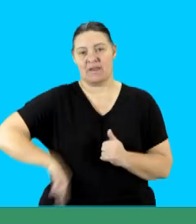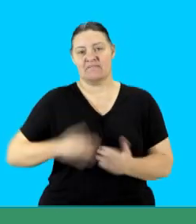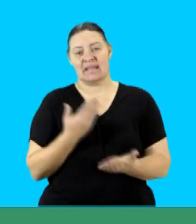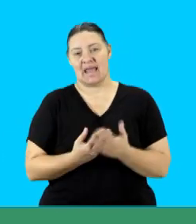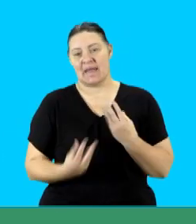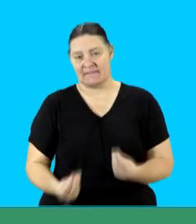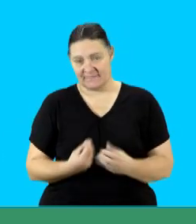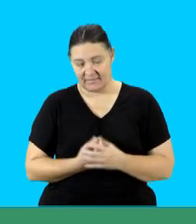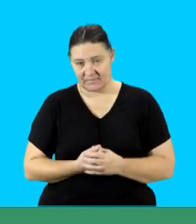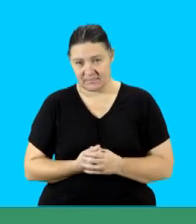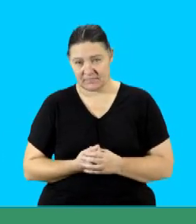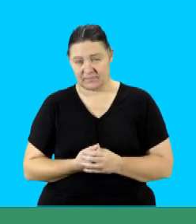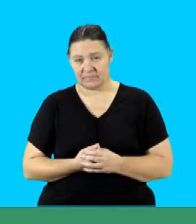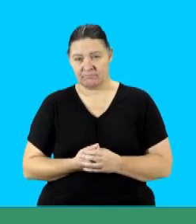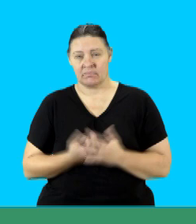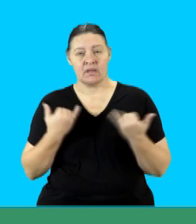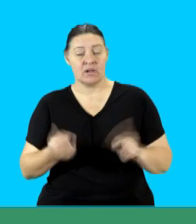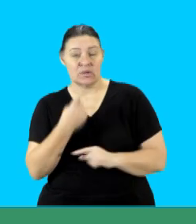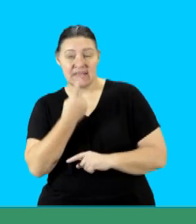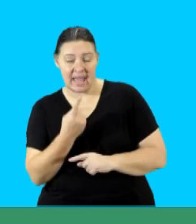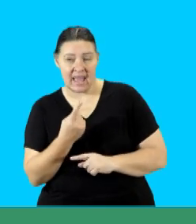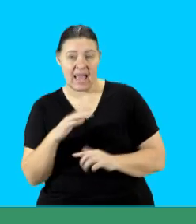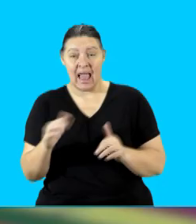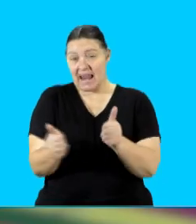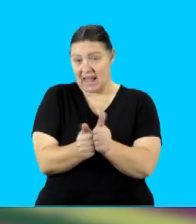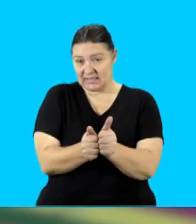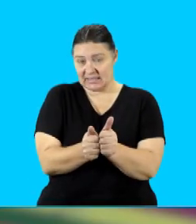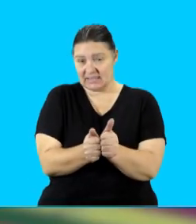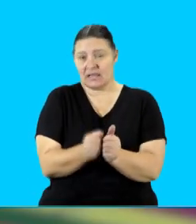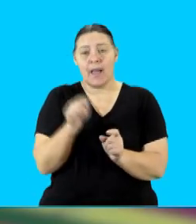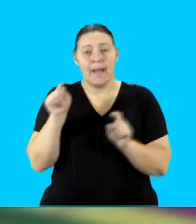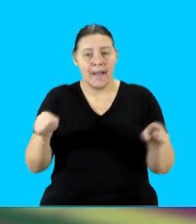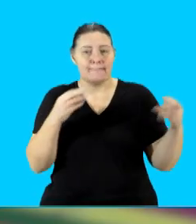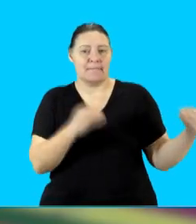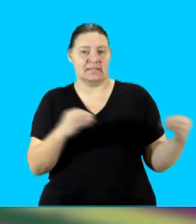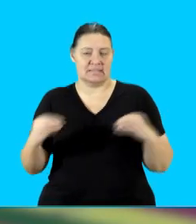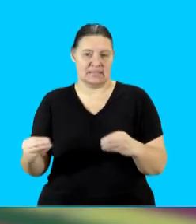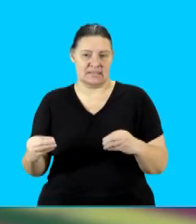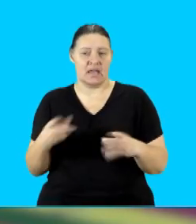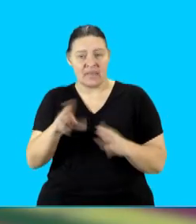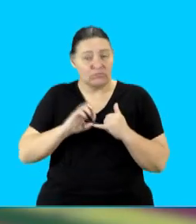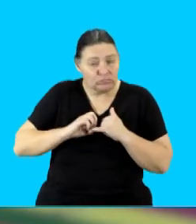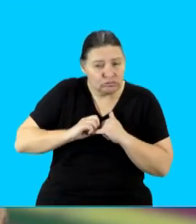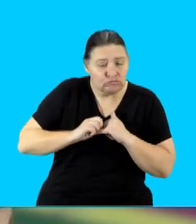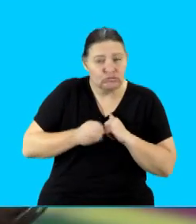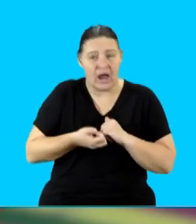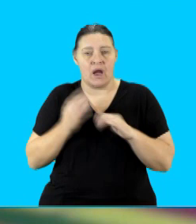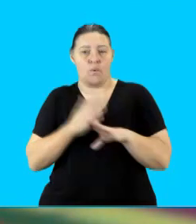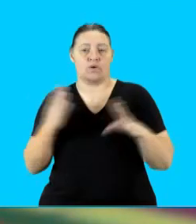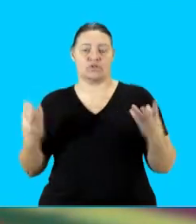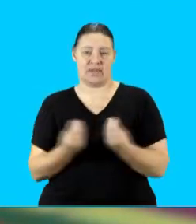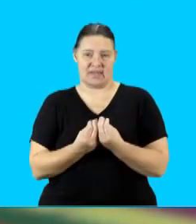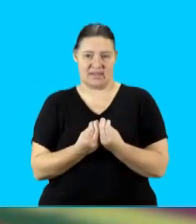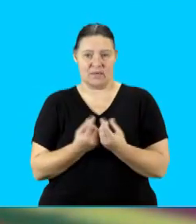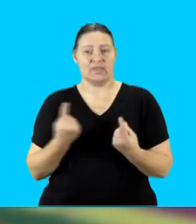mutual benefit of both organizations. Now when we talk of alliances, here are businesses